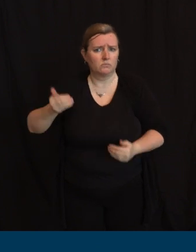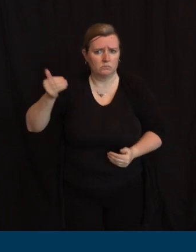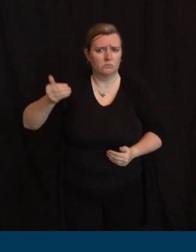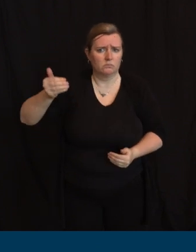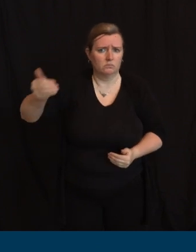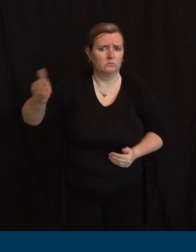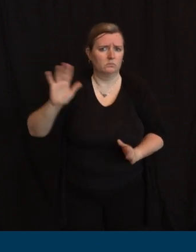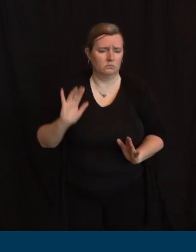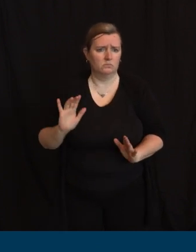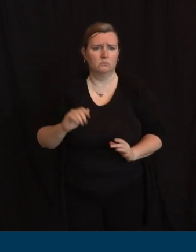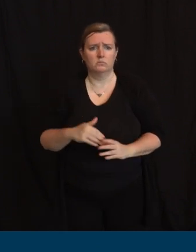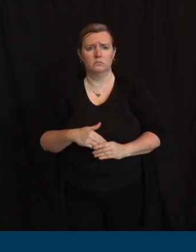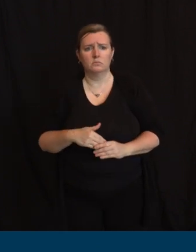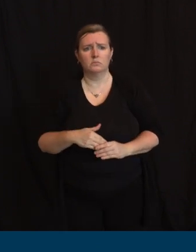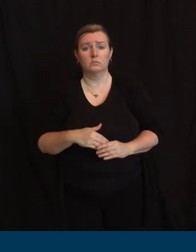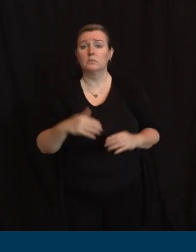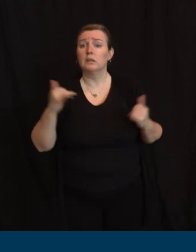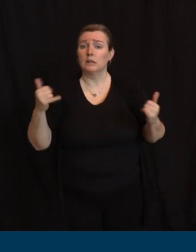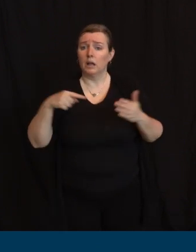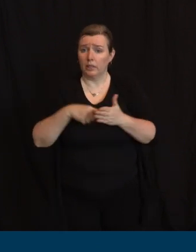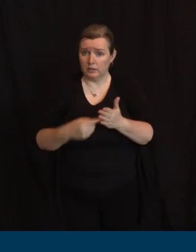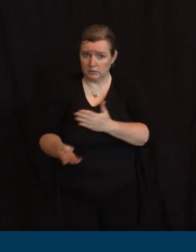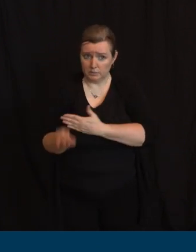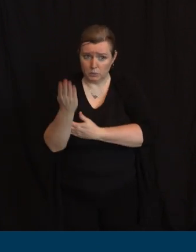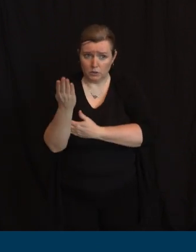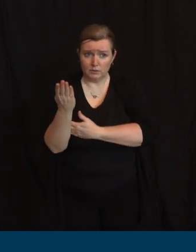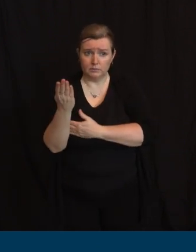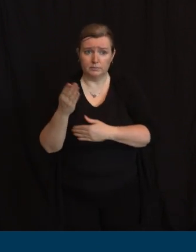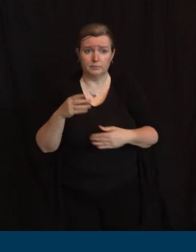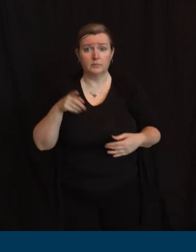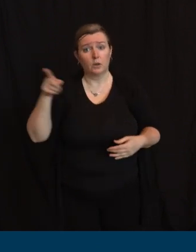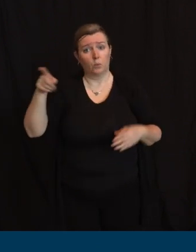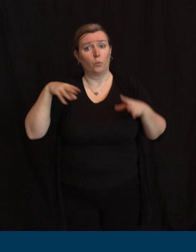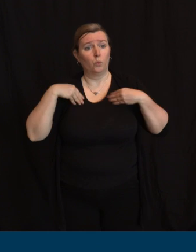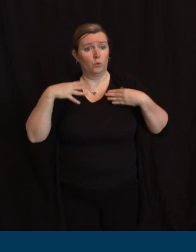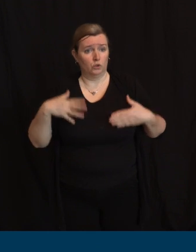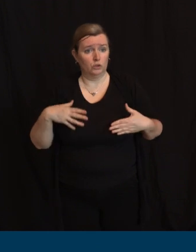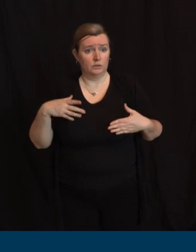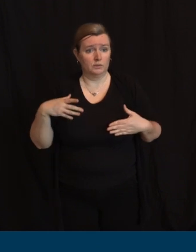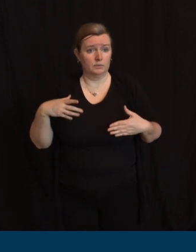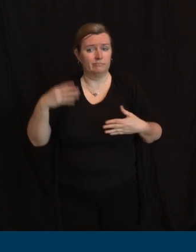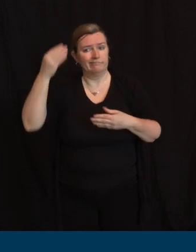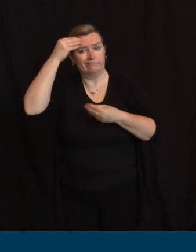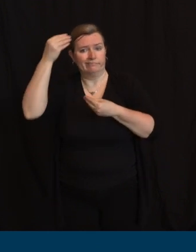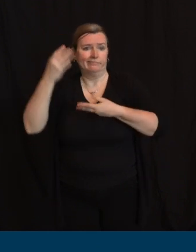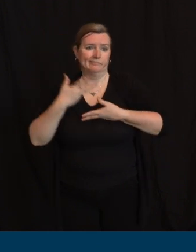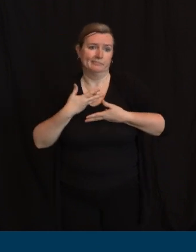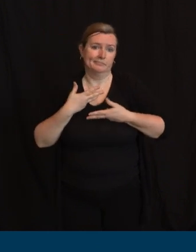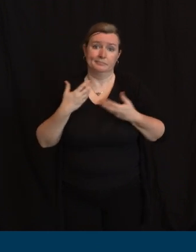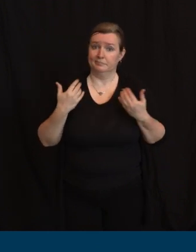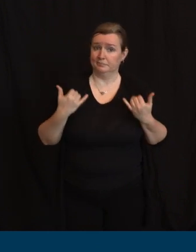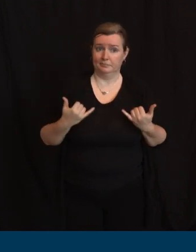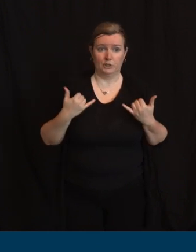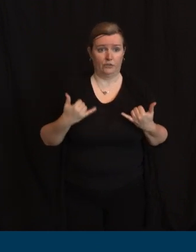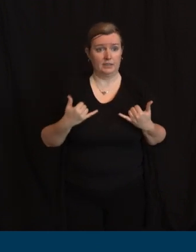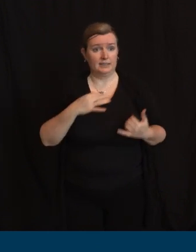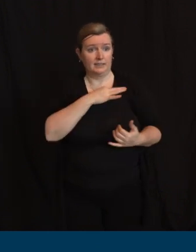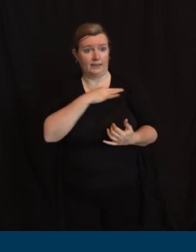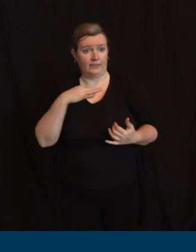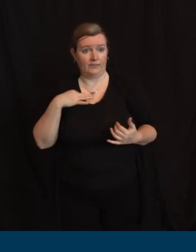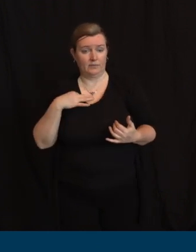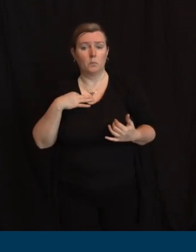morning, the owner of the facility reported to me that the current staffing is solid with 12